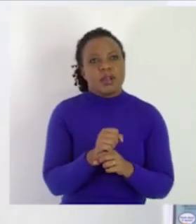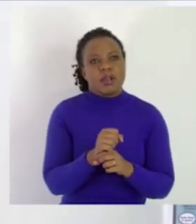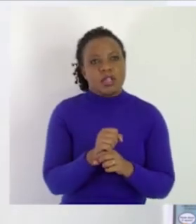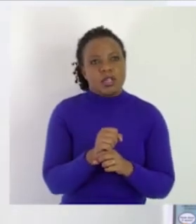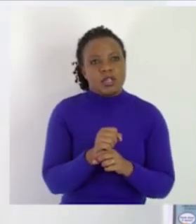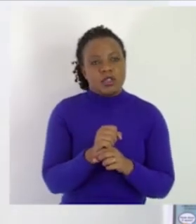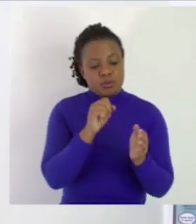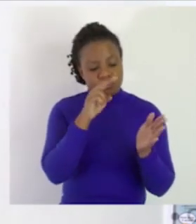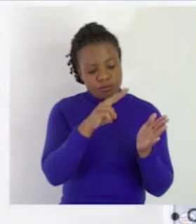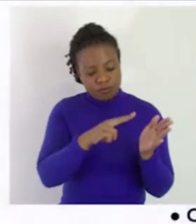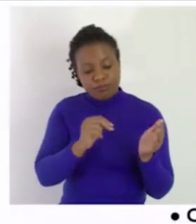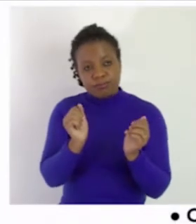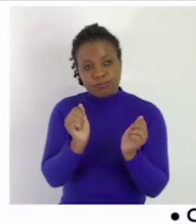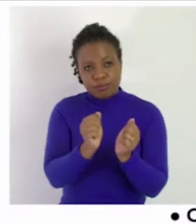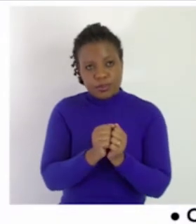together.